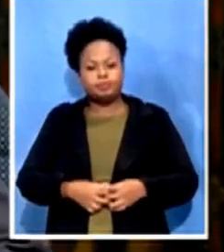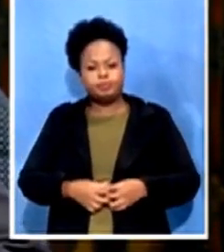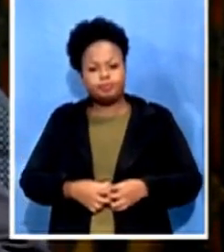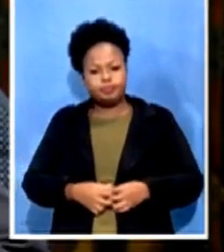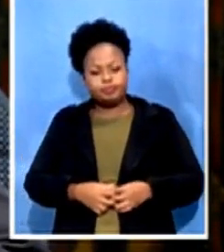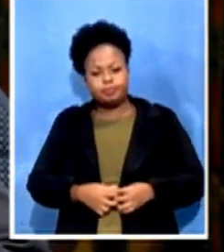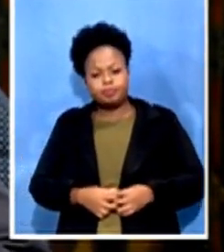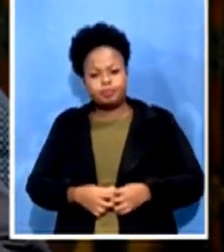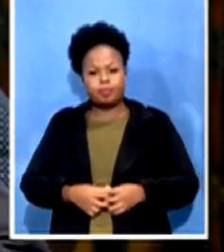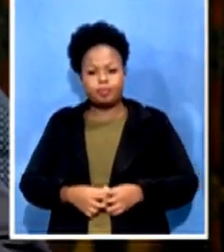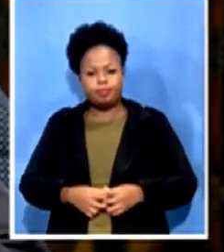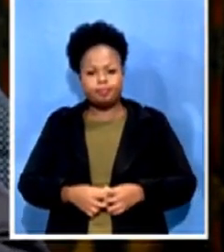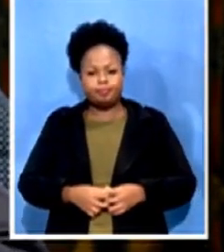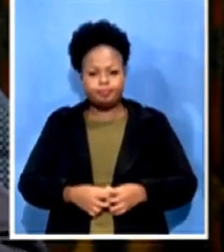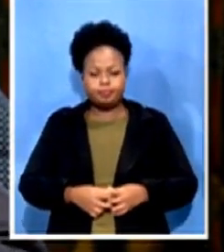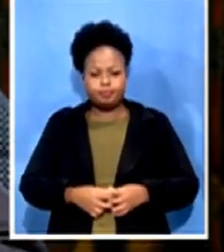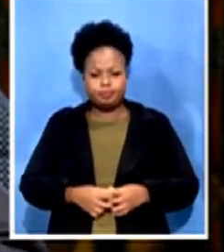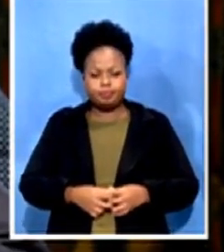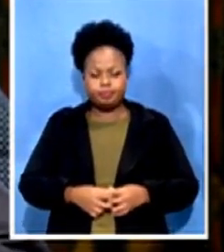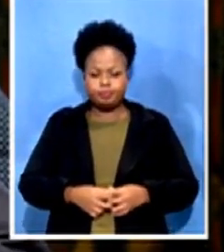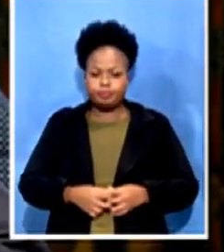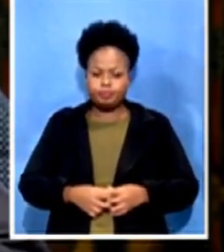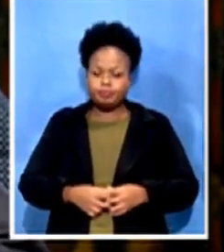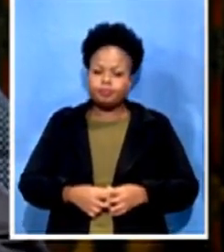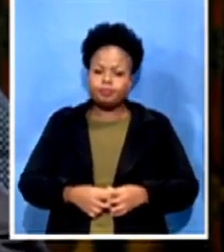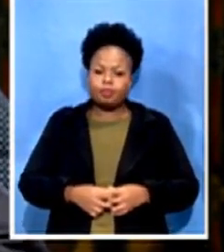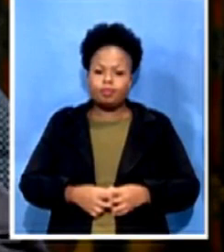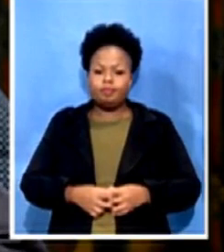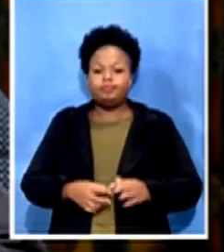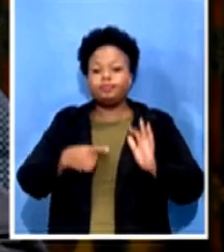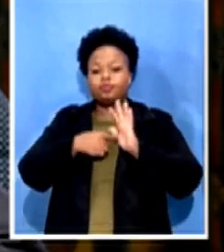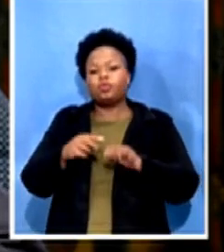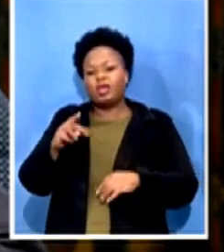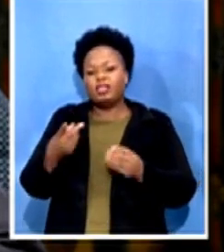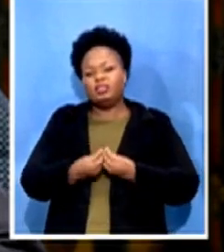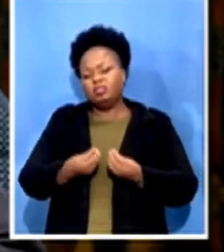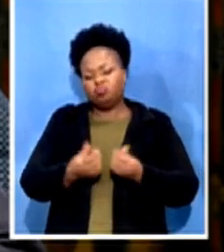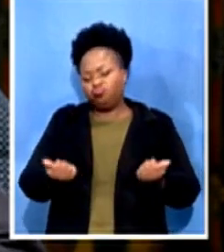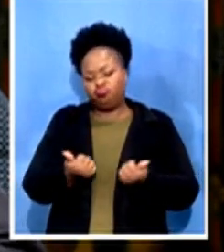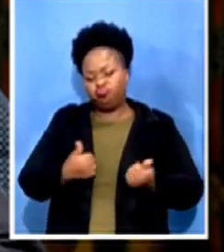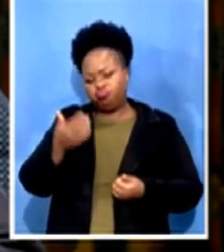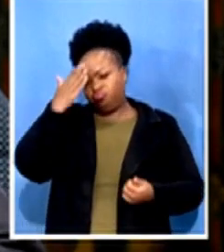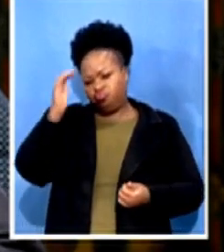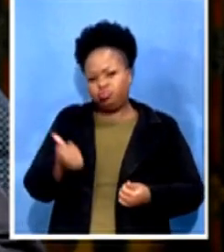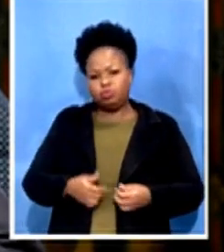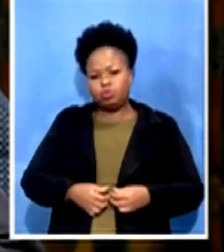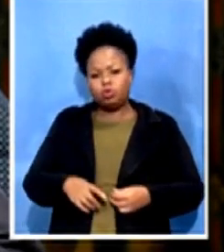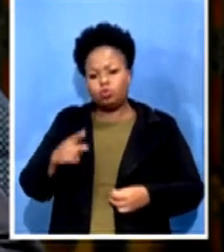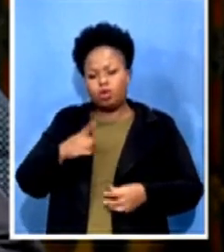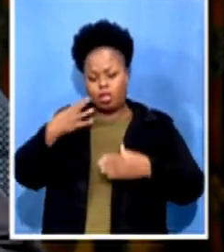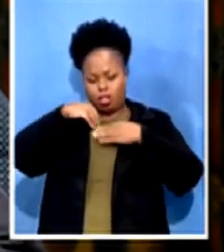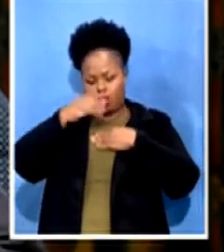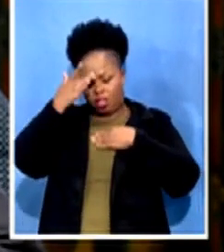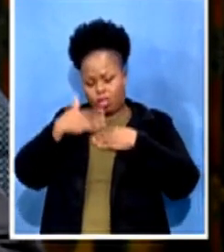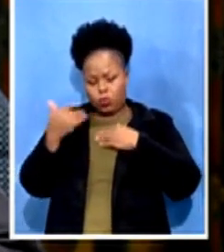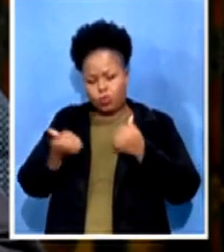have been given are showing some of the things that we should know. The issue of comorbidities, we have to protect people who have got other underlying